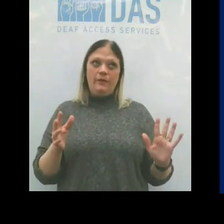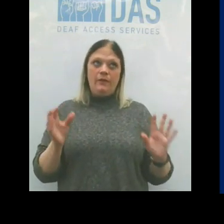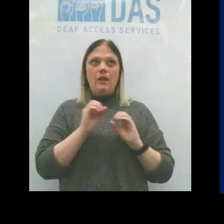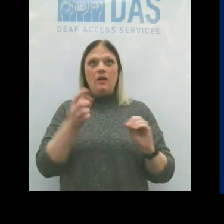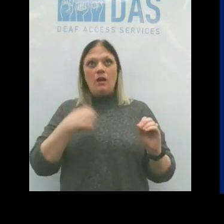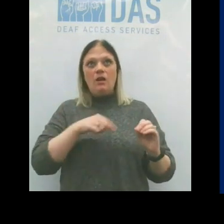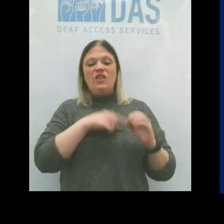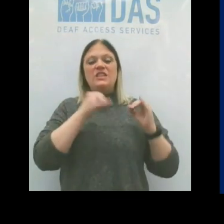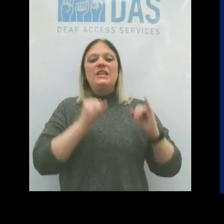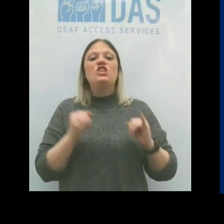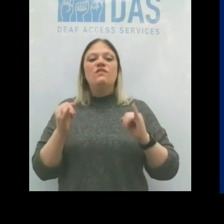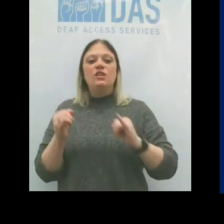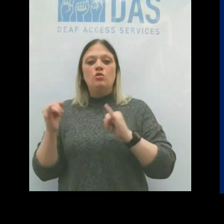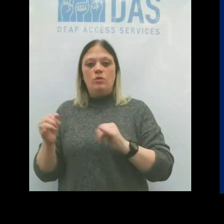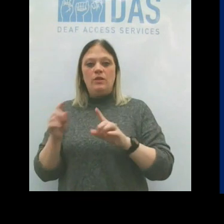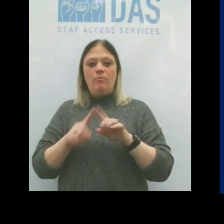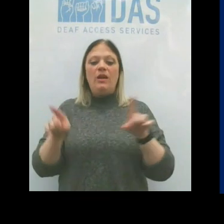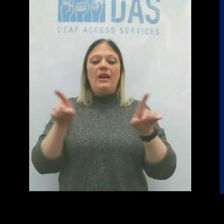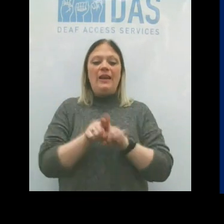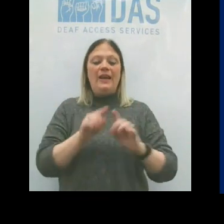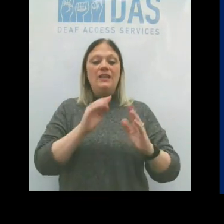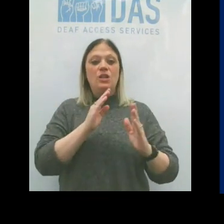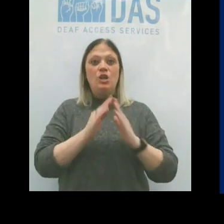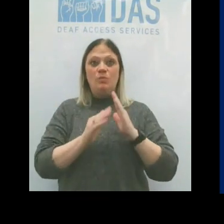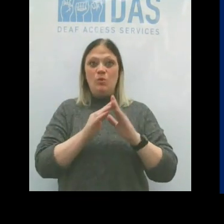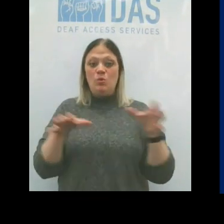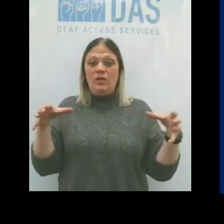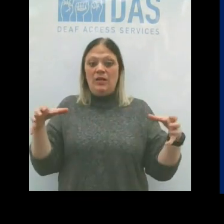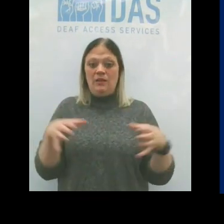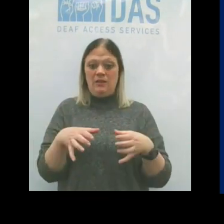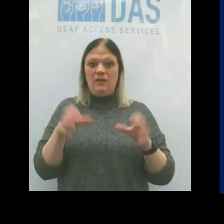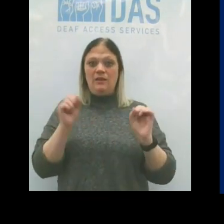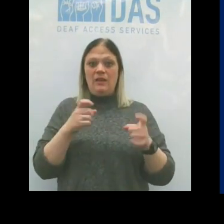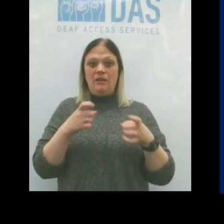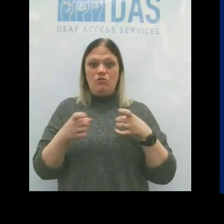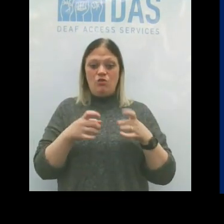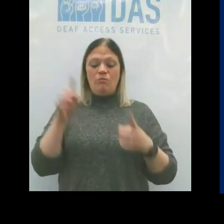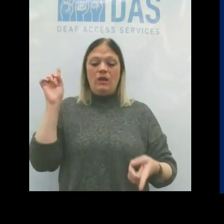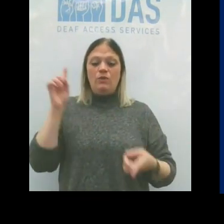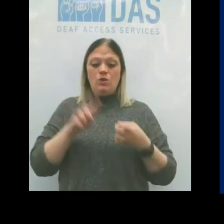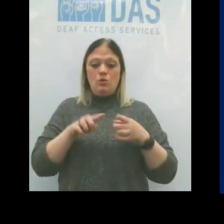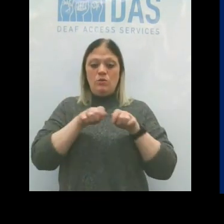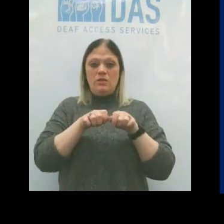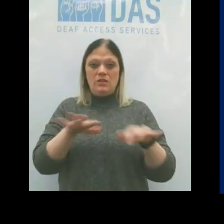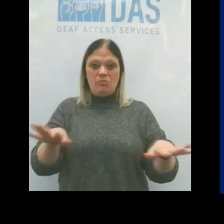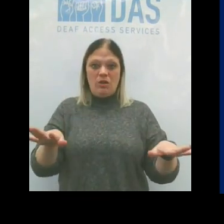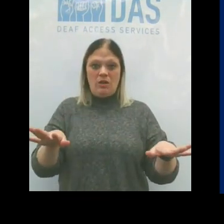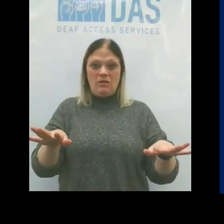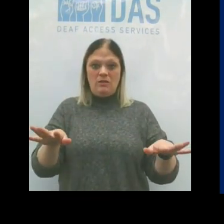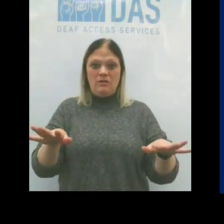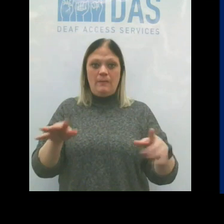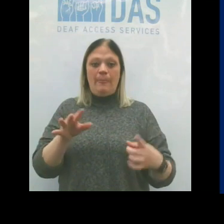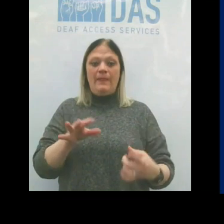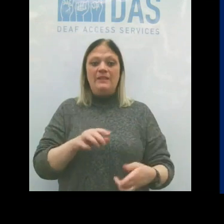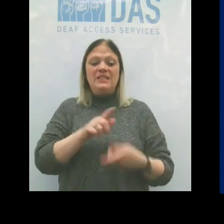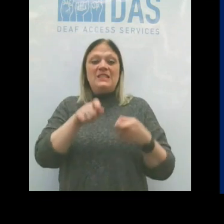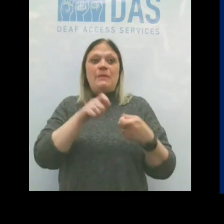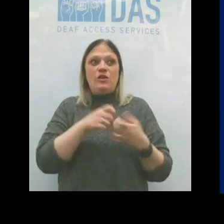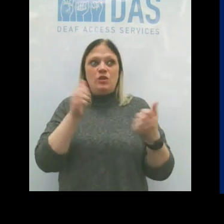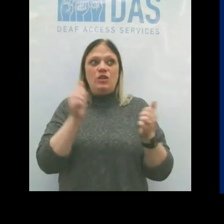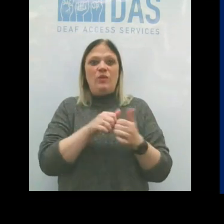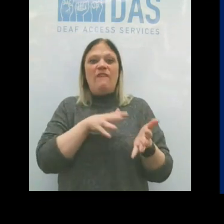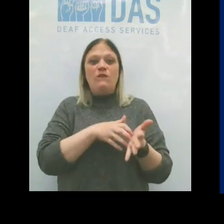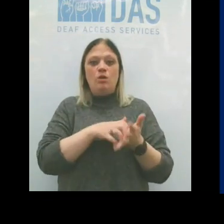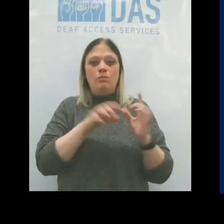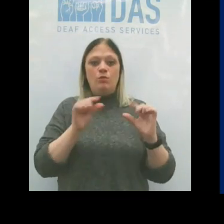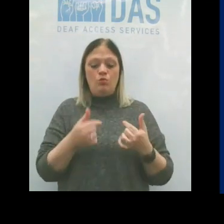control individually, but we as a community do control by continuing to reduce the spread, especially those among vulnerable groups. I was